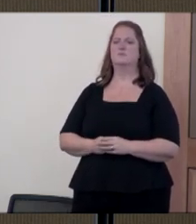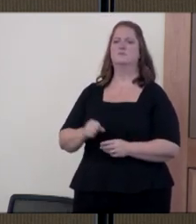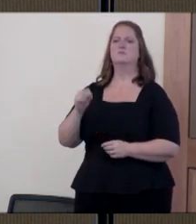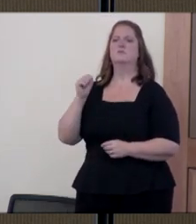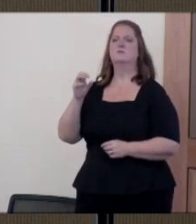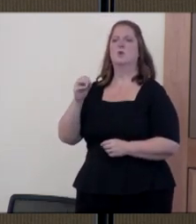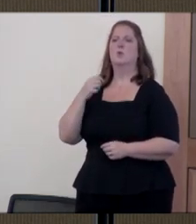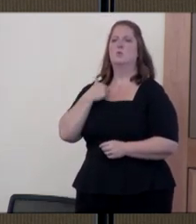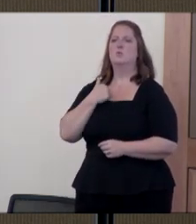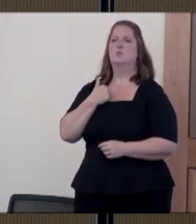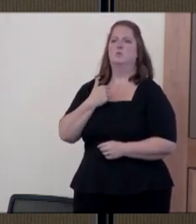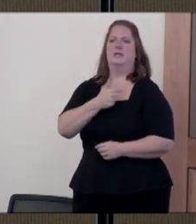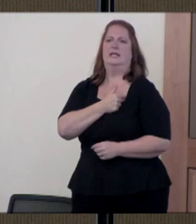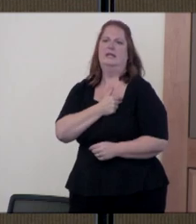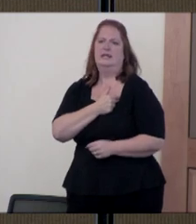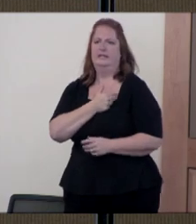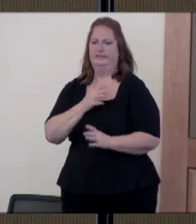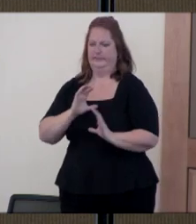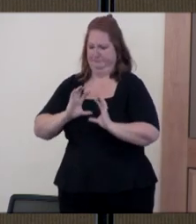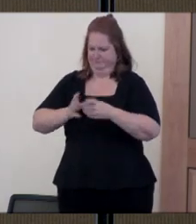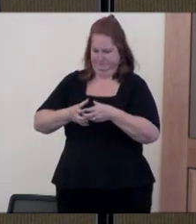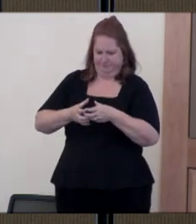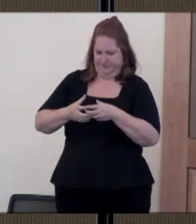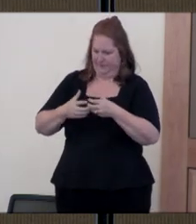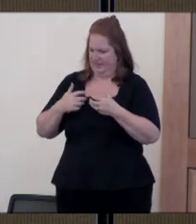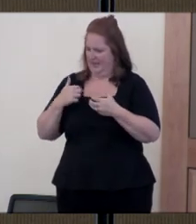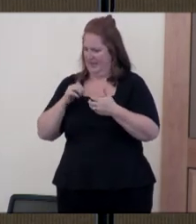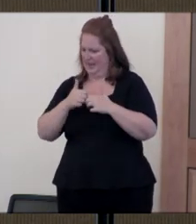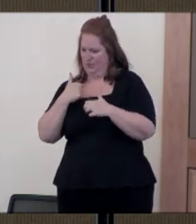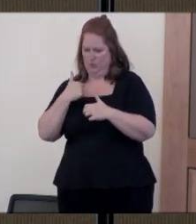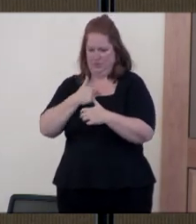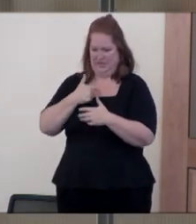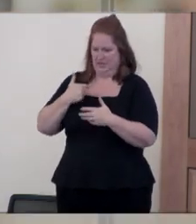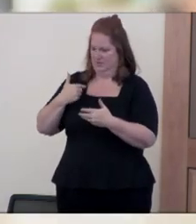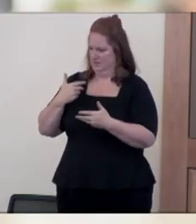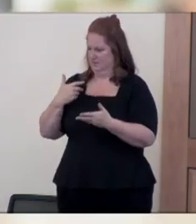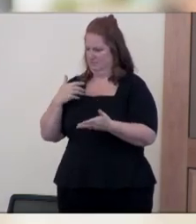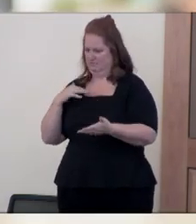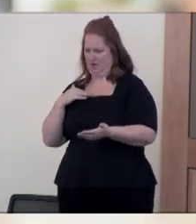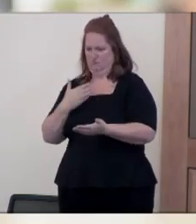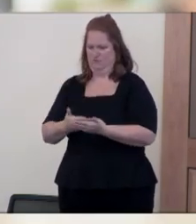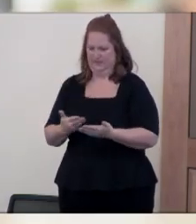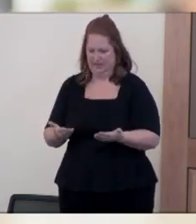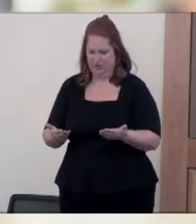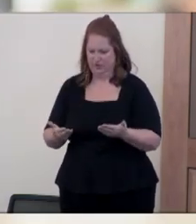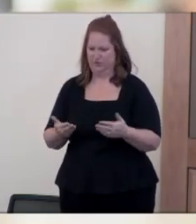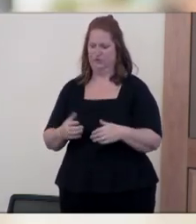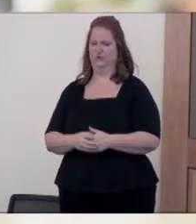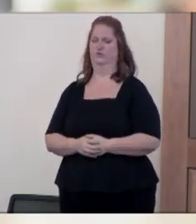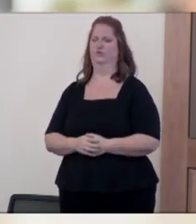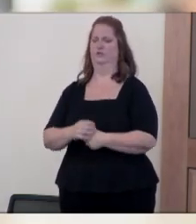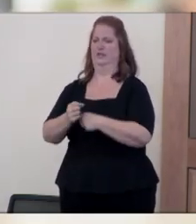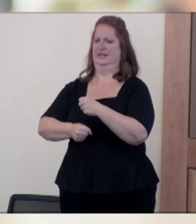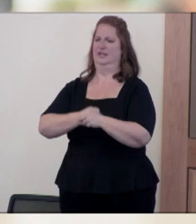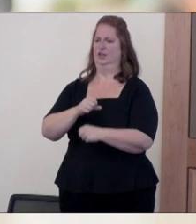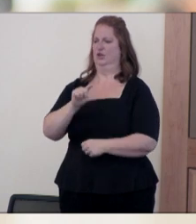how did we as a sector, how did we get where we are? How is it that in 2020, a lot of people think we kind of look like we